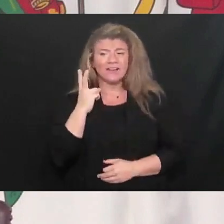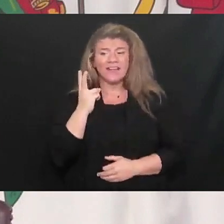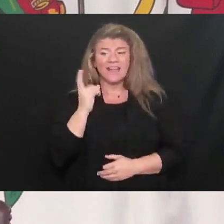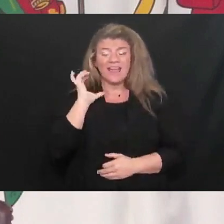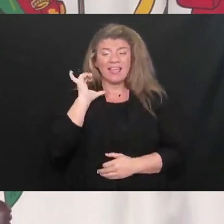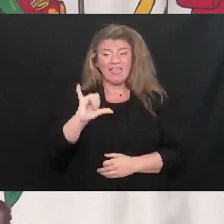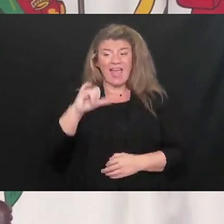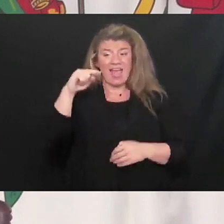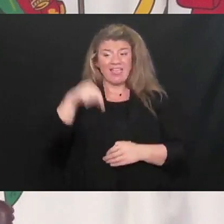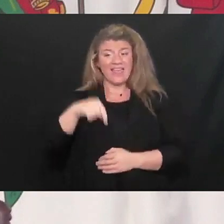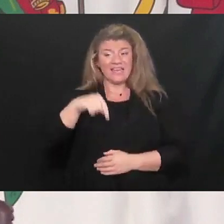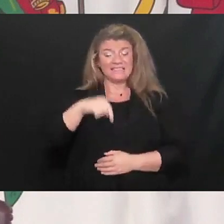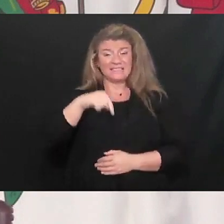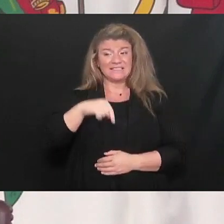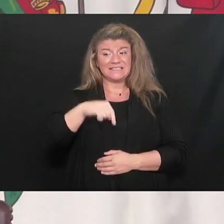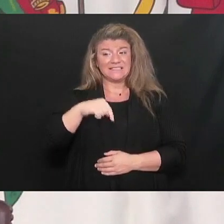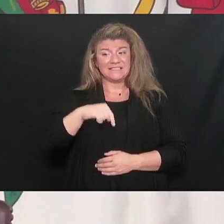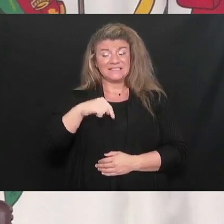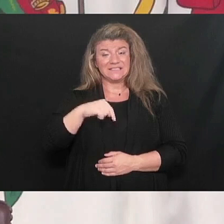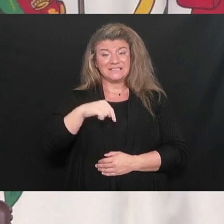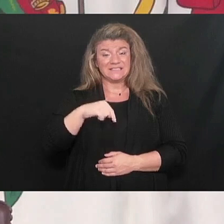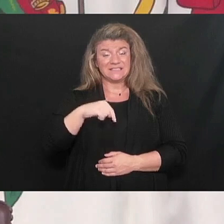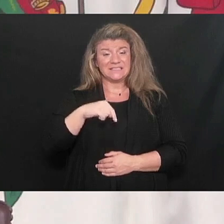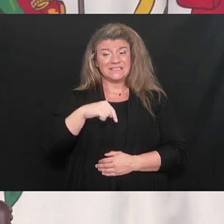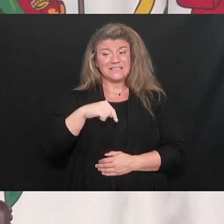this is the